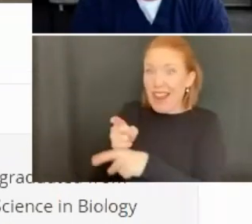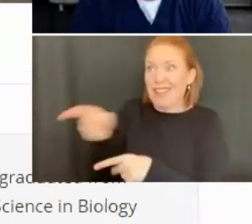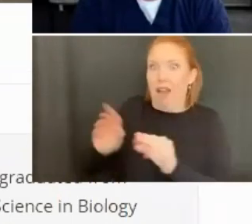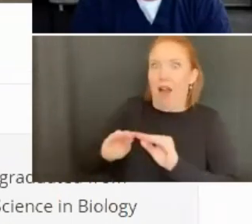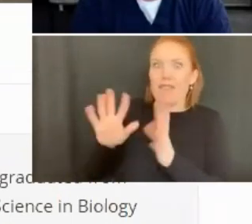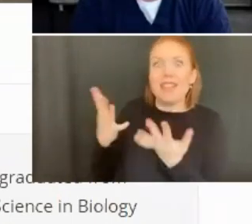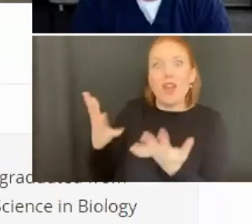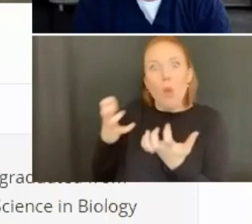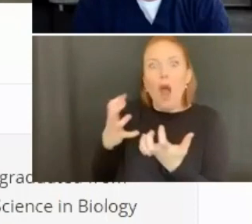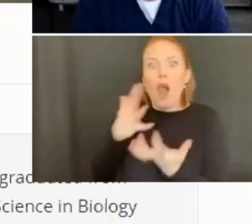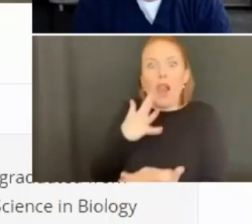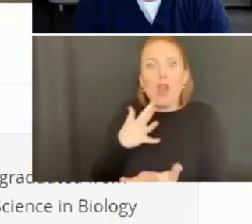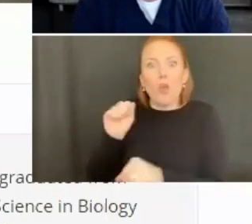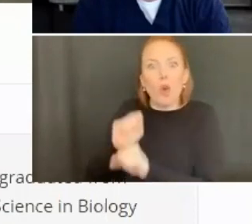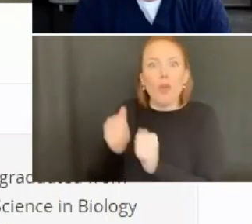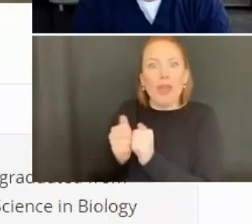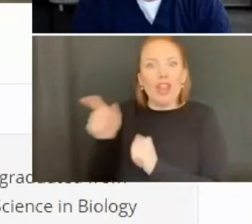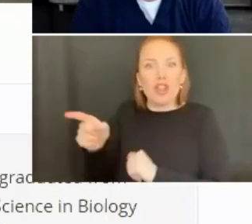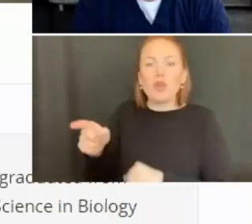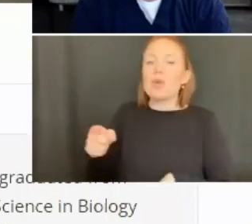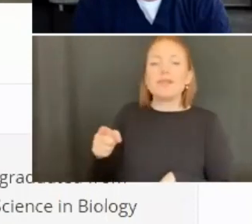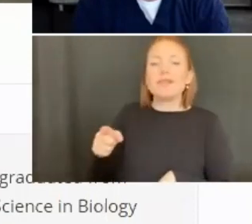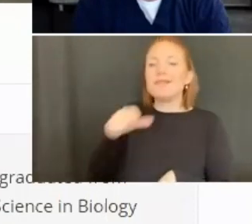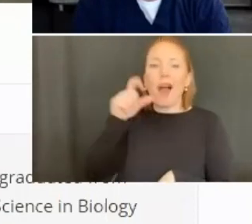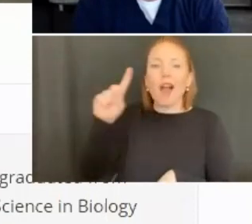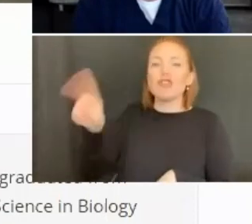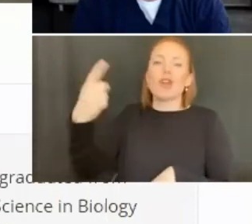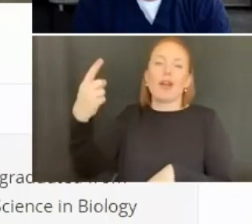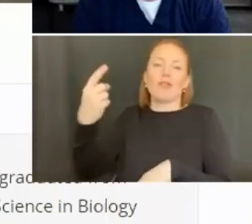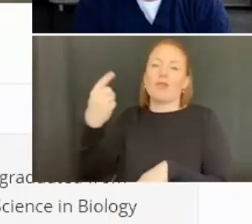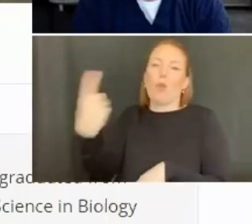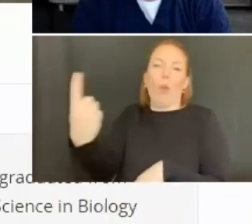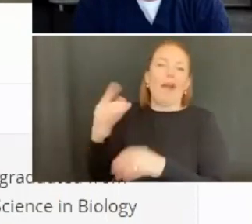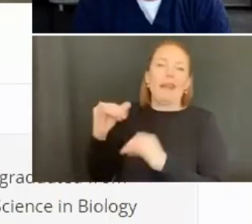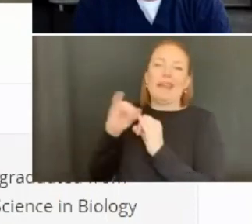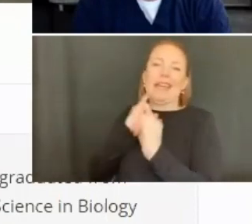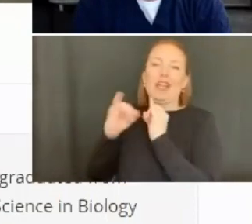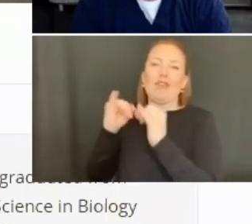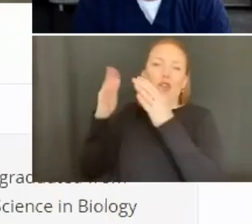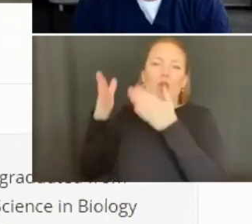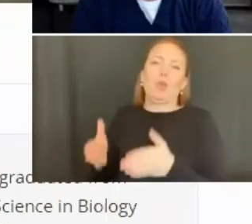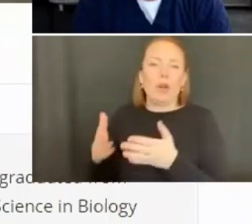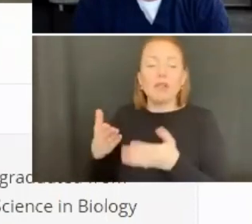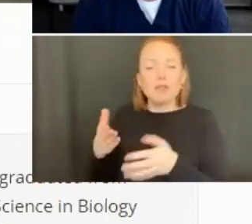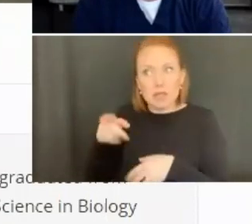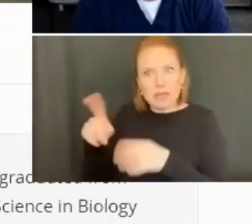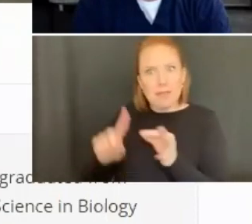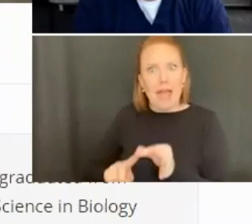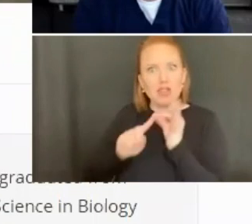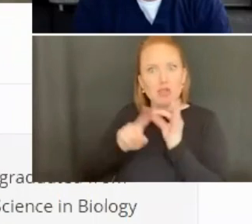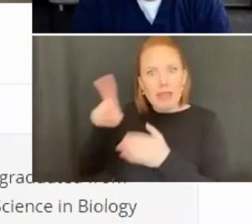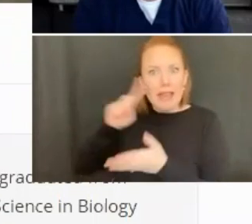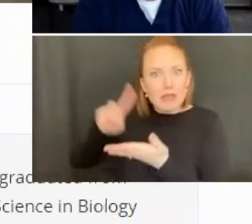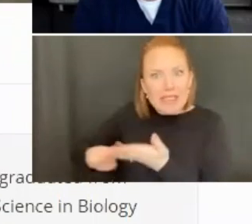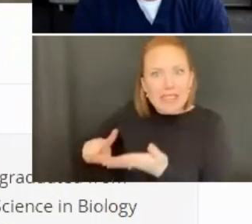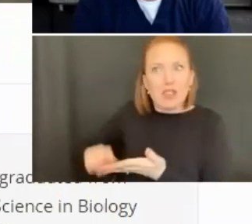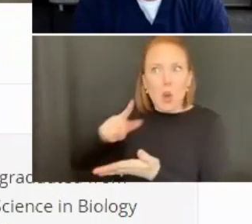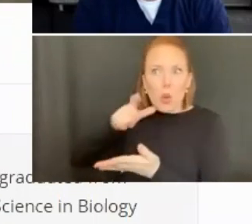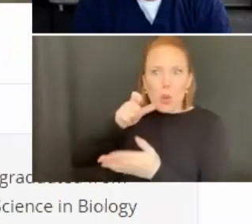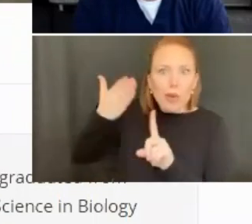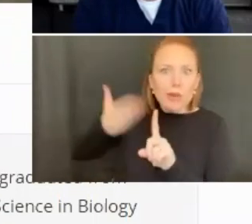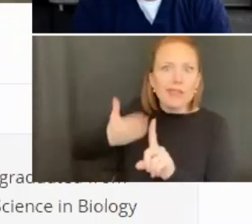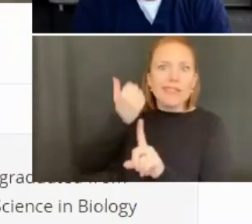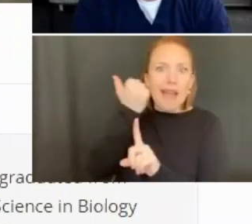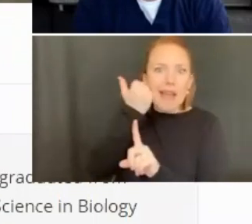with you. And you're not just another interview for them. And it also said community service. And that made me think, because I have some background in